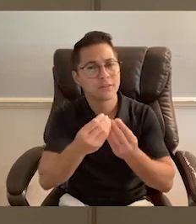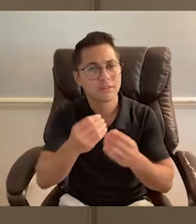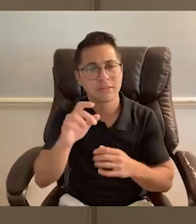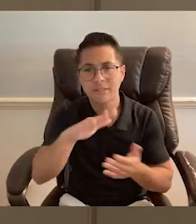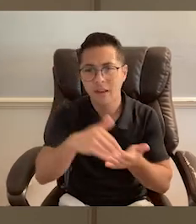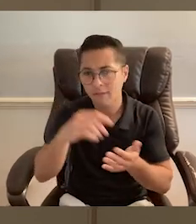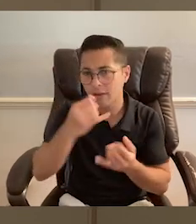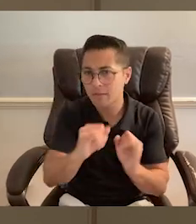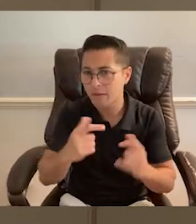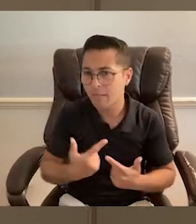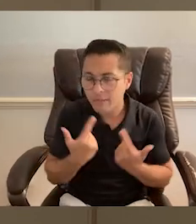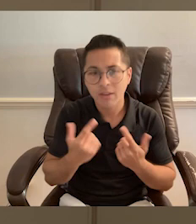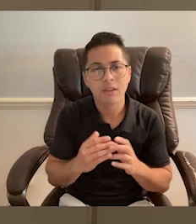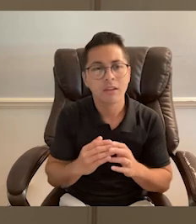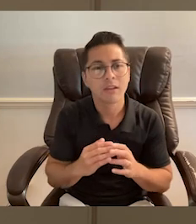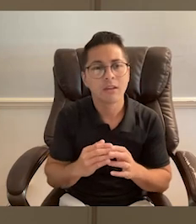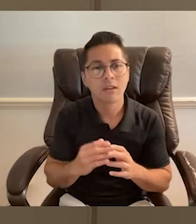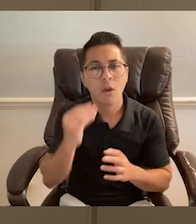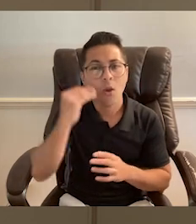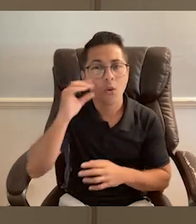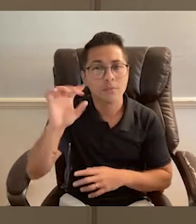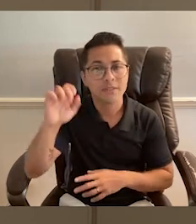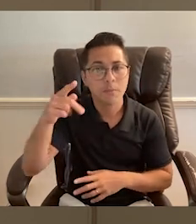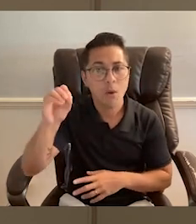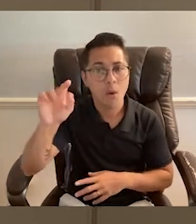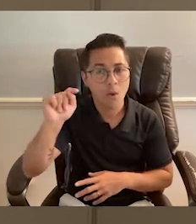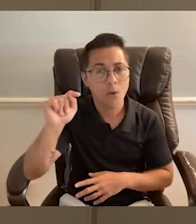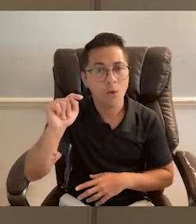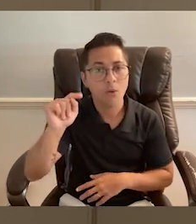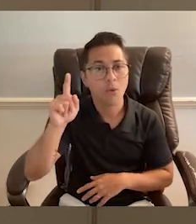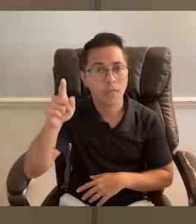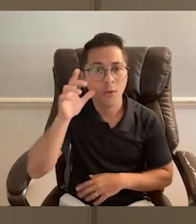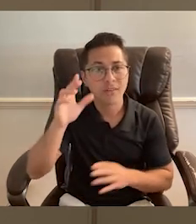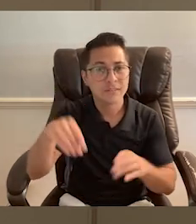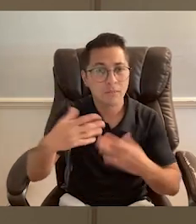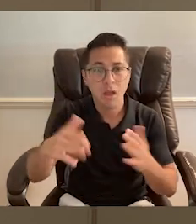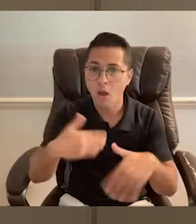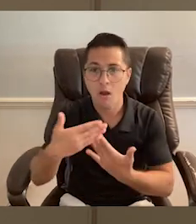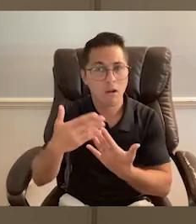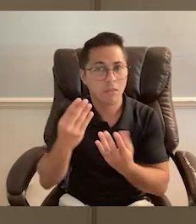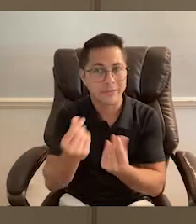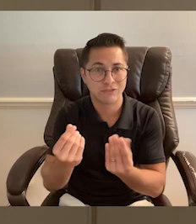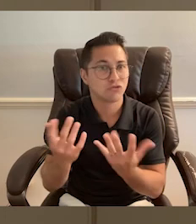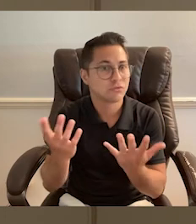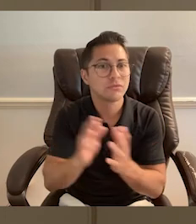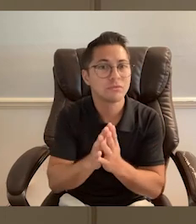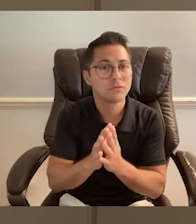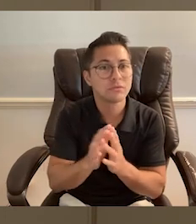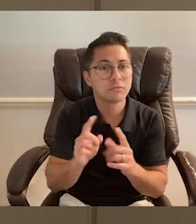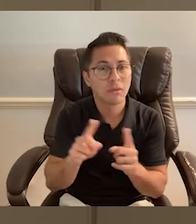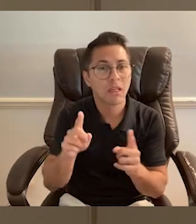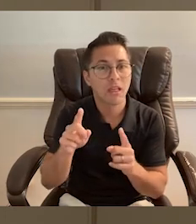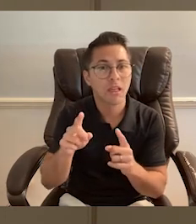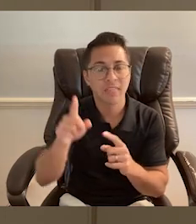fortunately we have funding that comes from the school and other sources. And the students